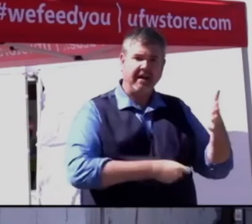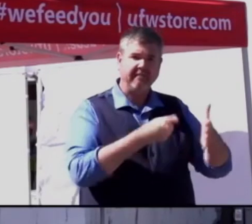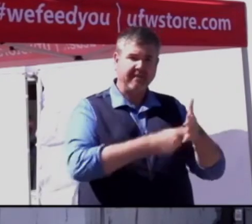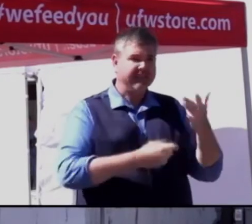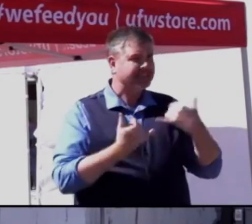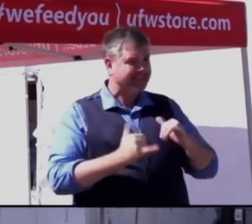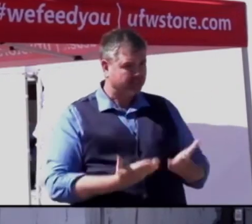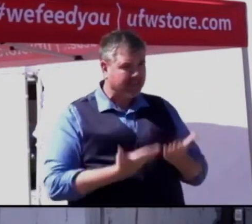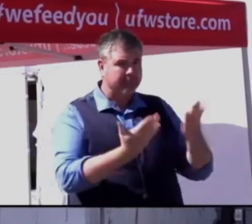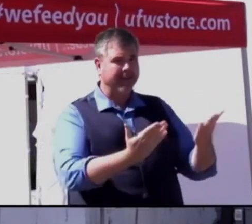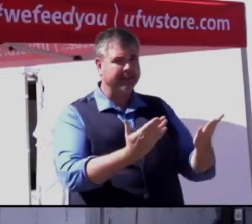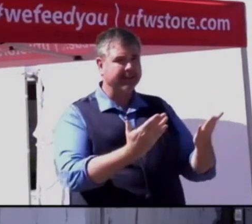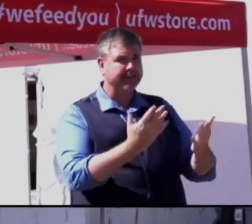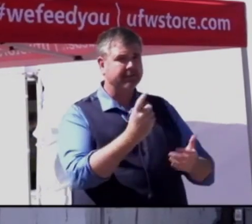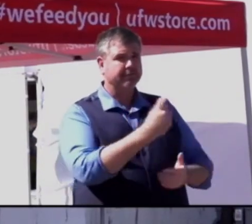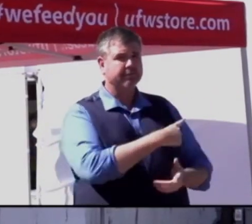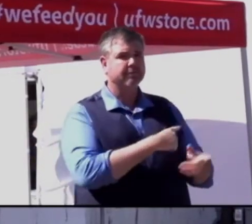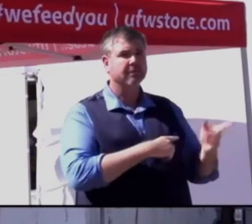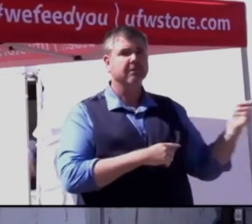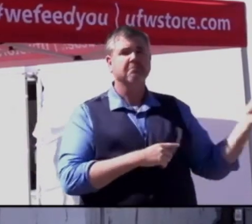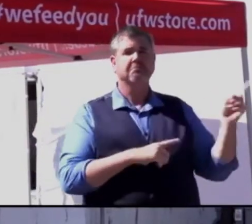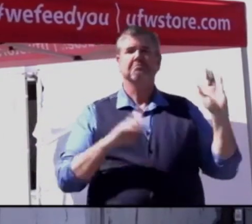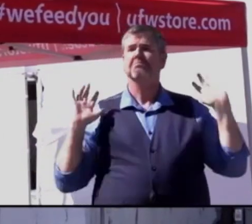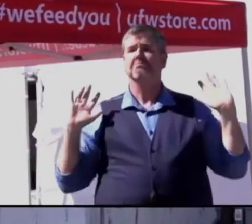I can't speak to that, but yes.